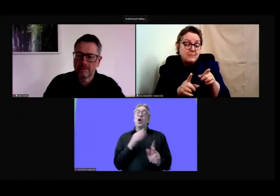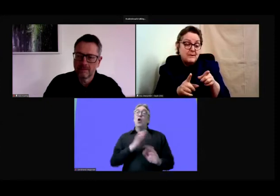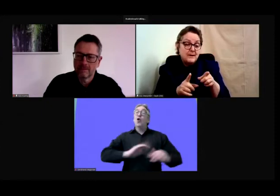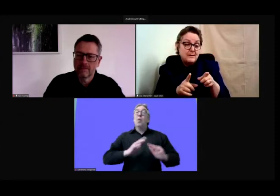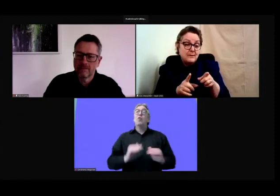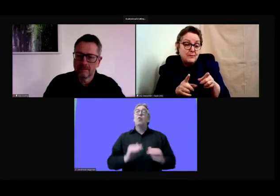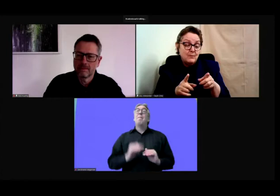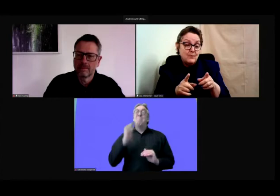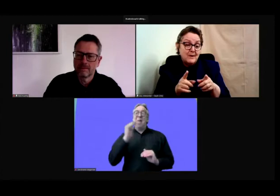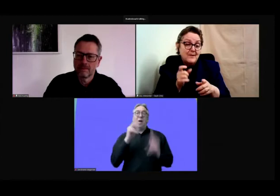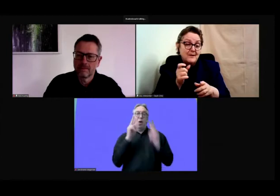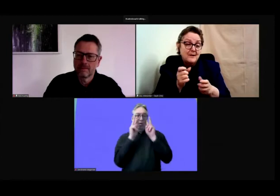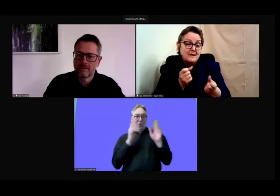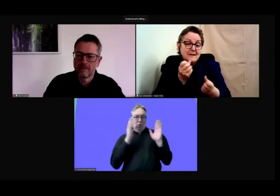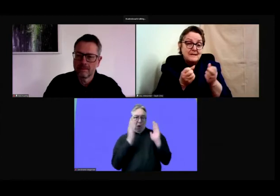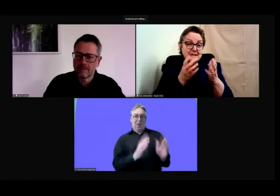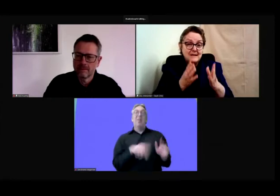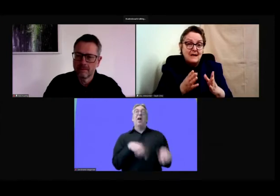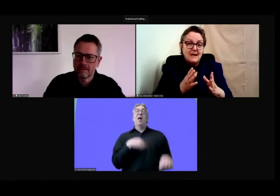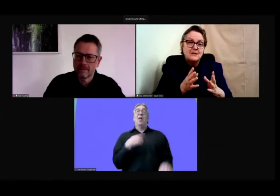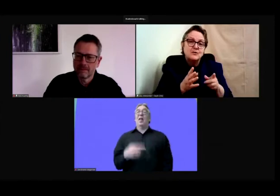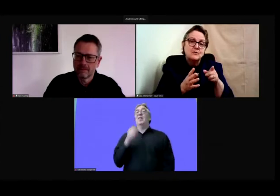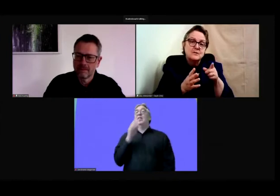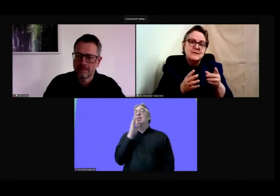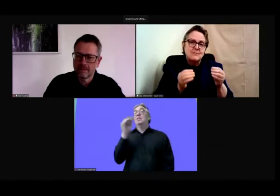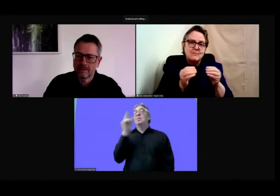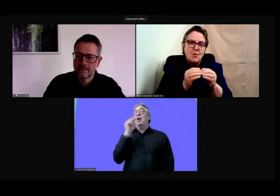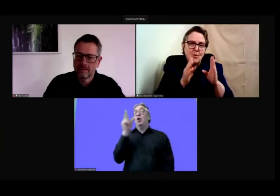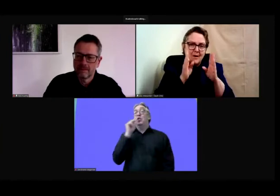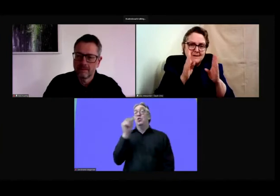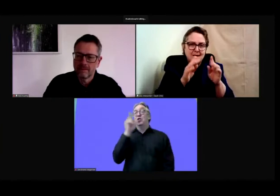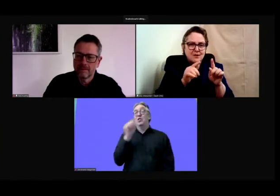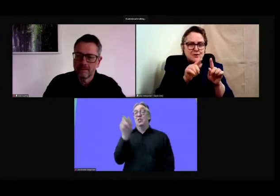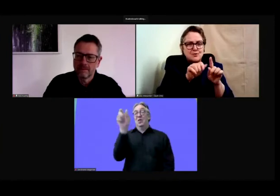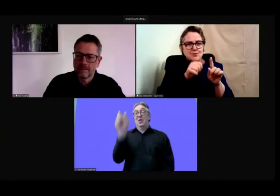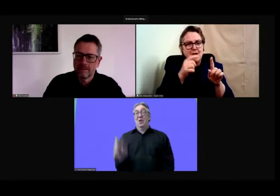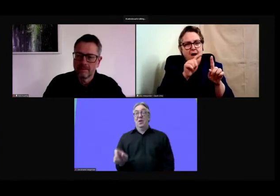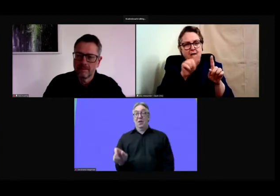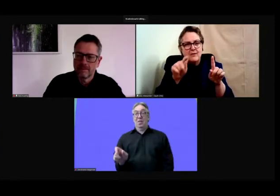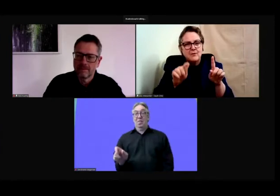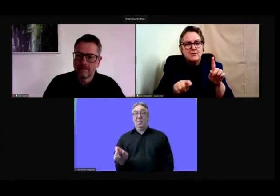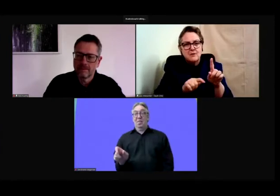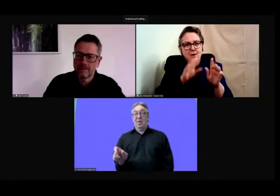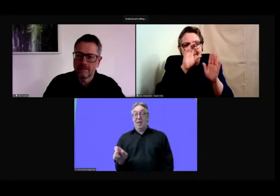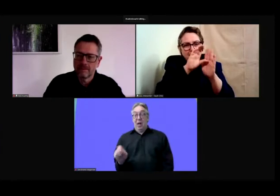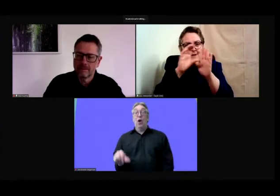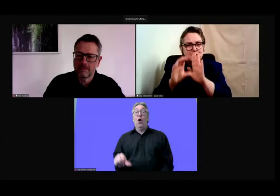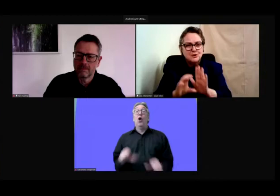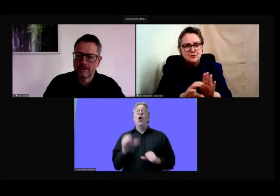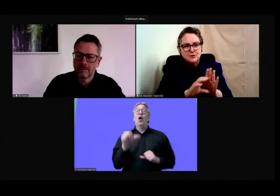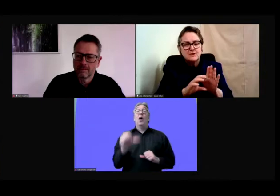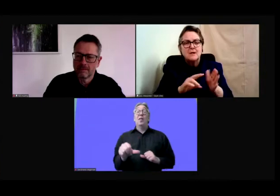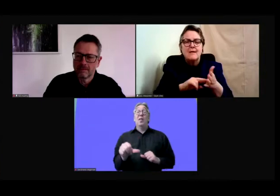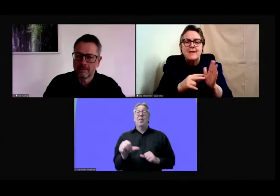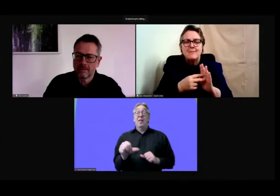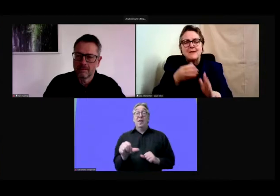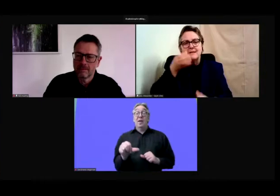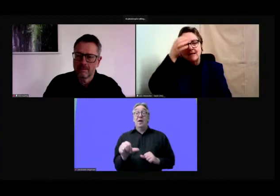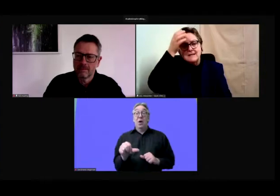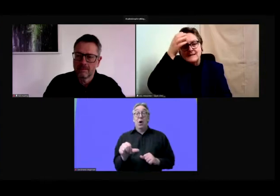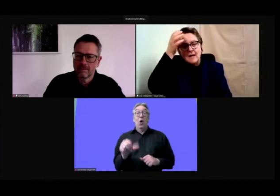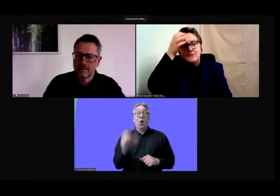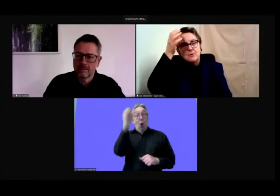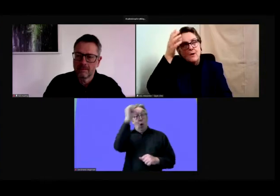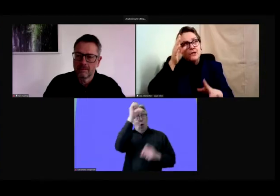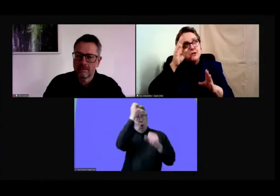pictures than the speakers. Indeed, I argued that then the conceptualization of the message happens differently due